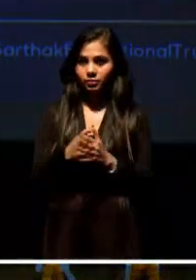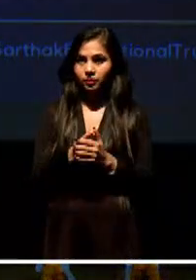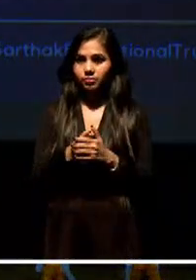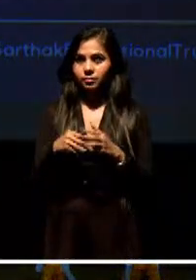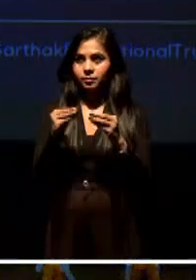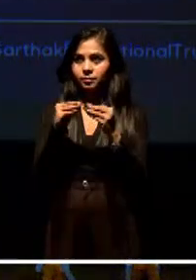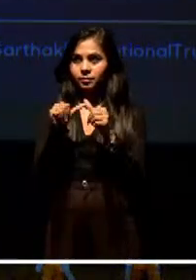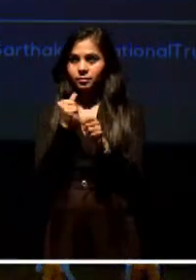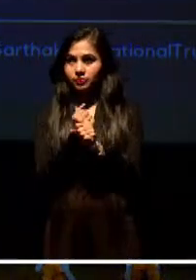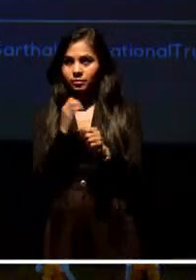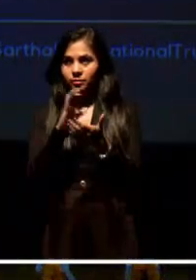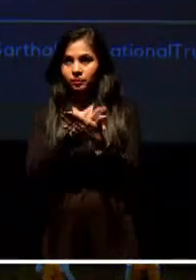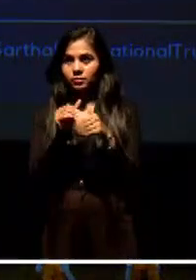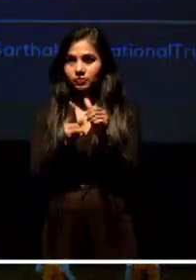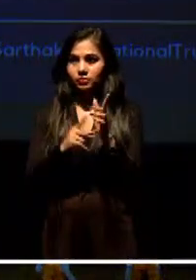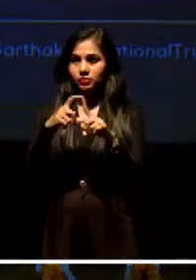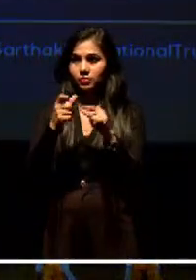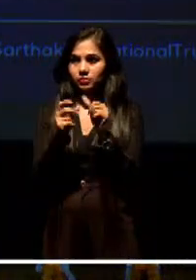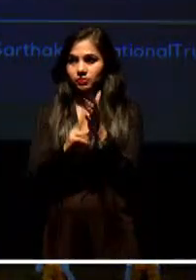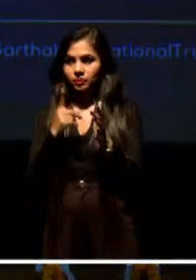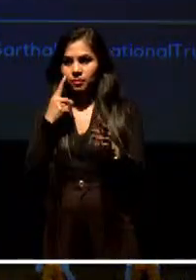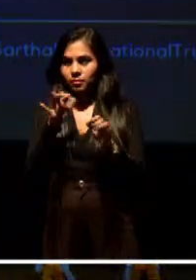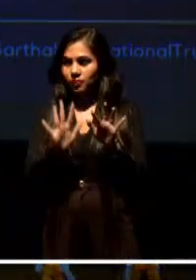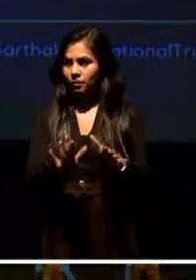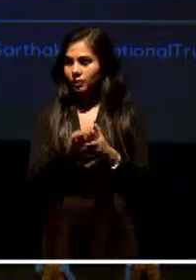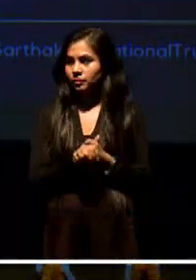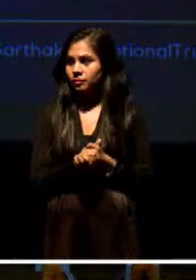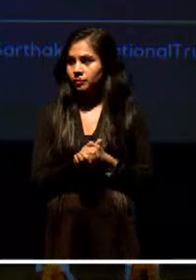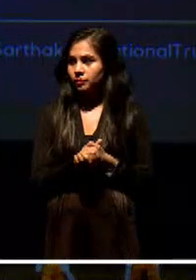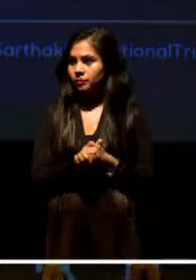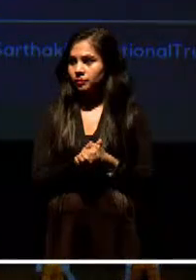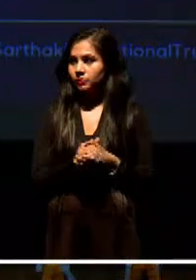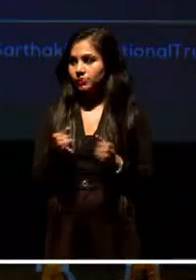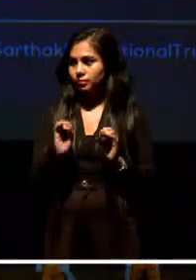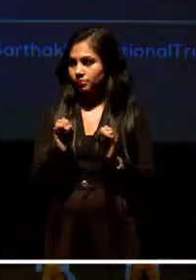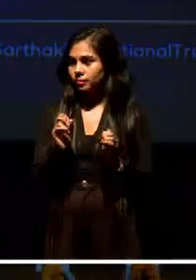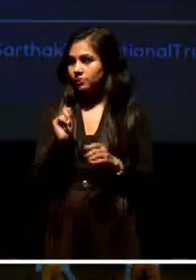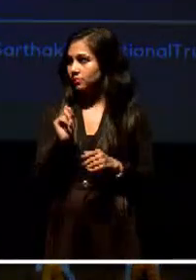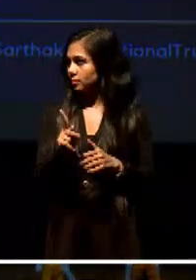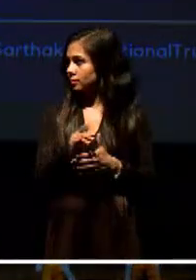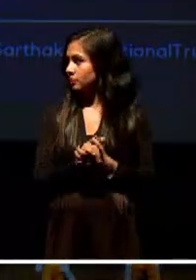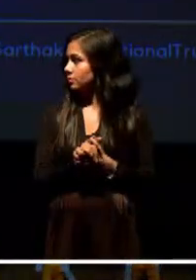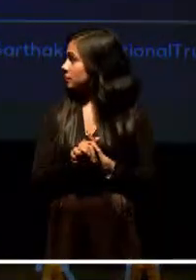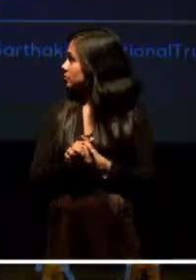Bakchandani, who's founder of Torchet Online. Are you there, sir? No?